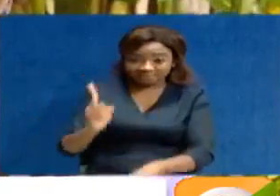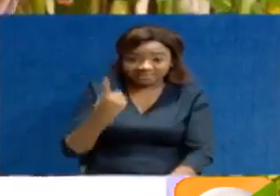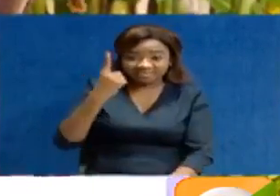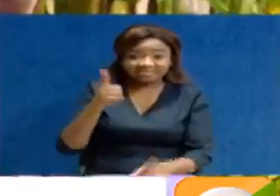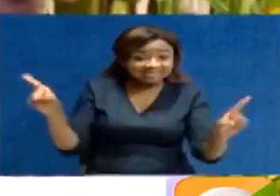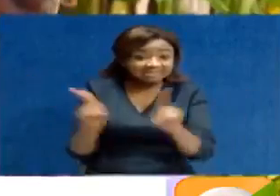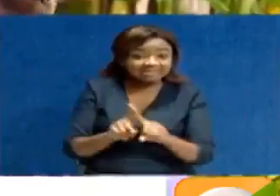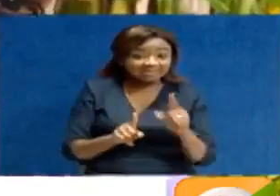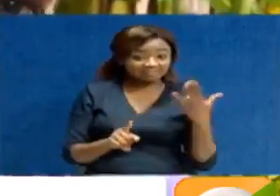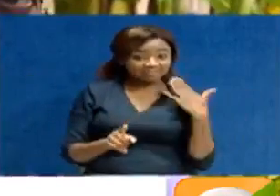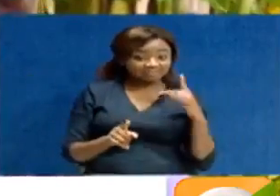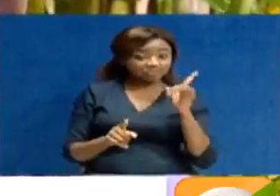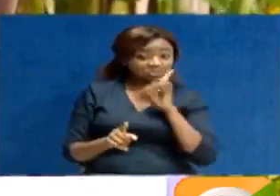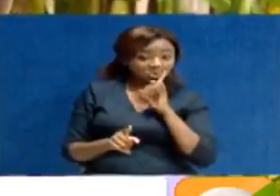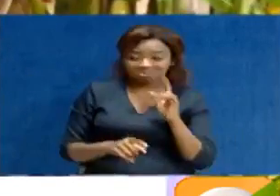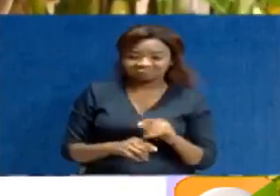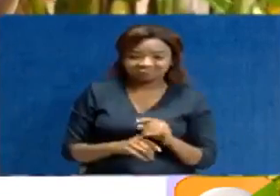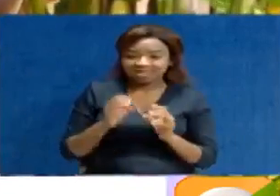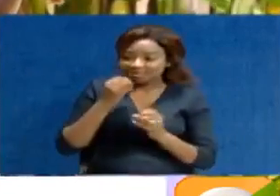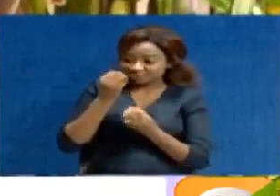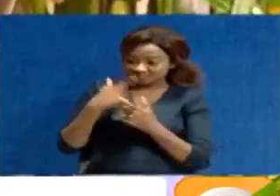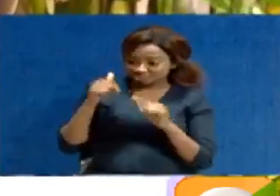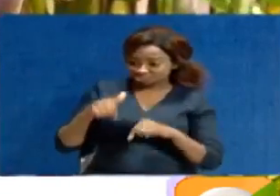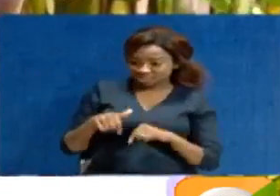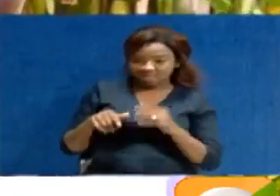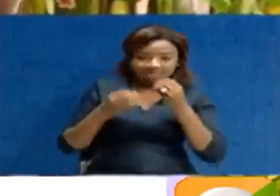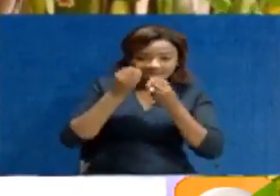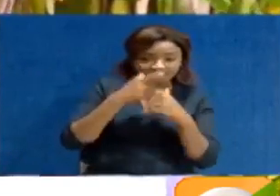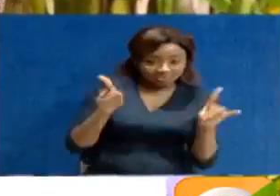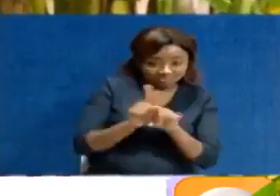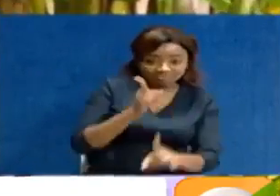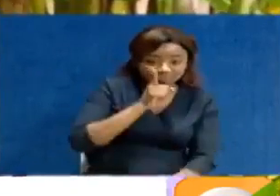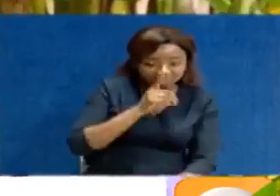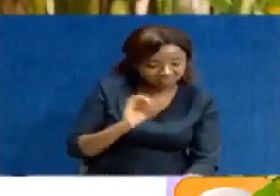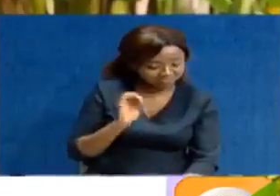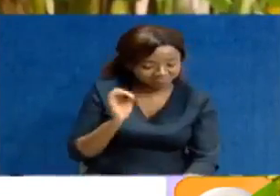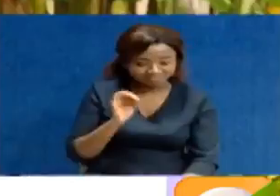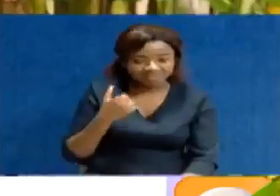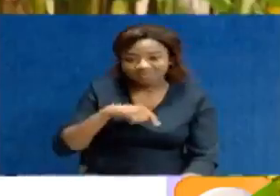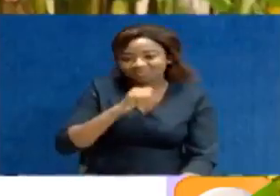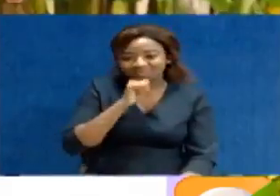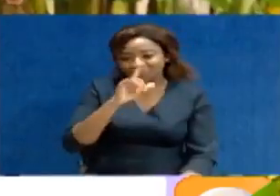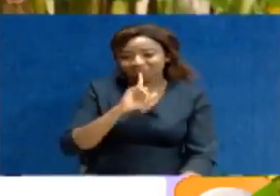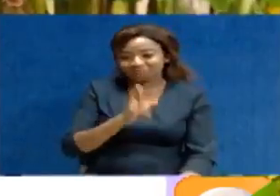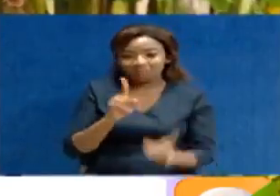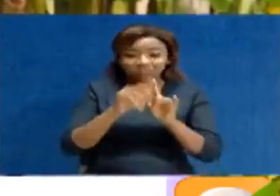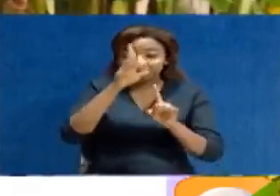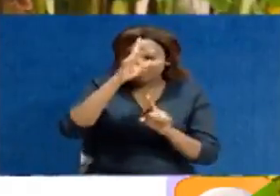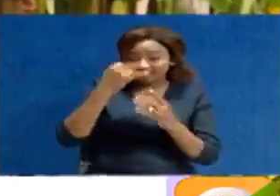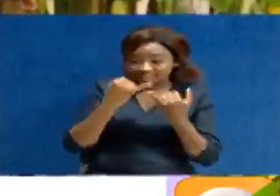is not the same information atapeana tena twice. So we are not sure about it. Mapolisi pia